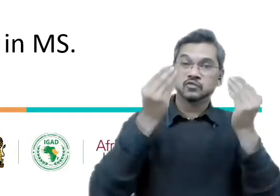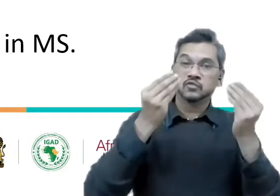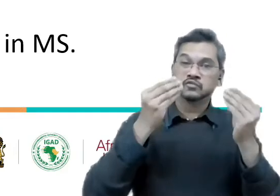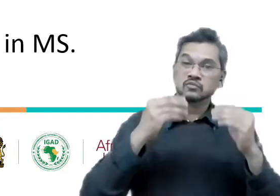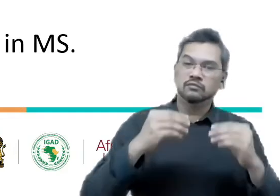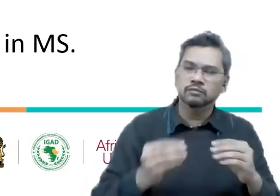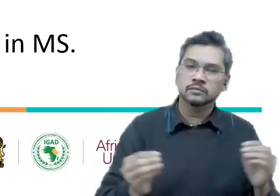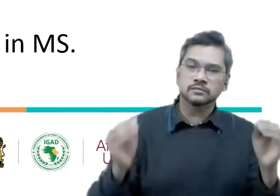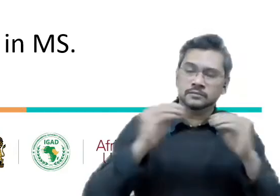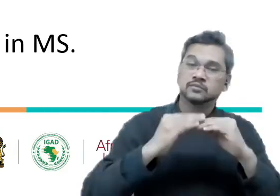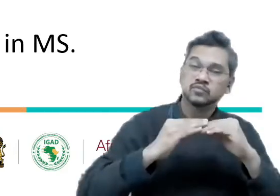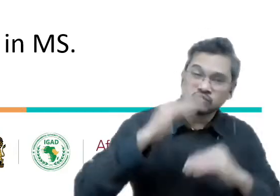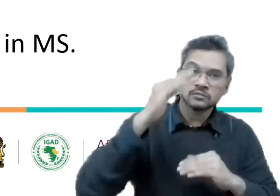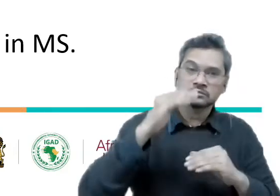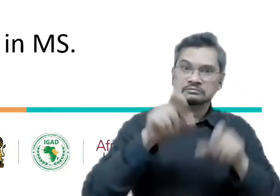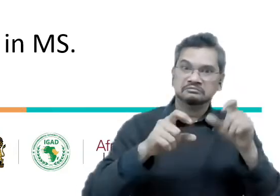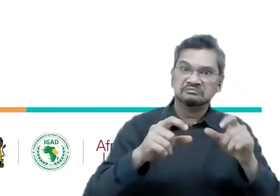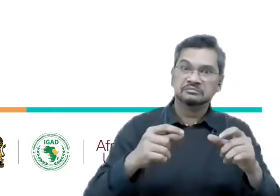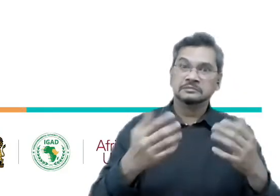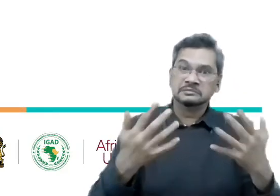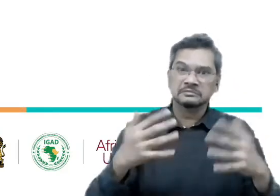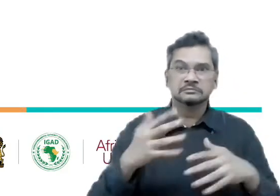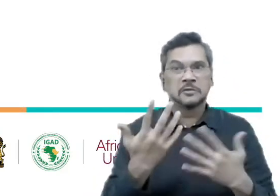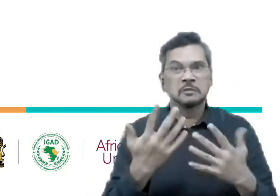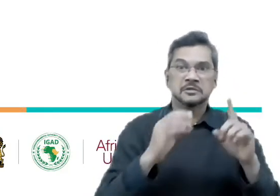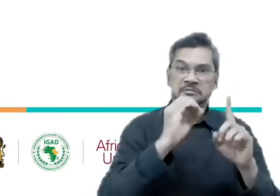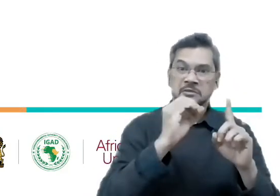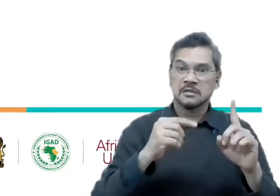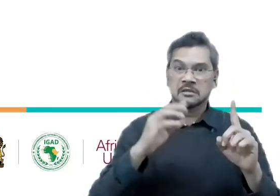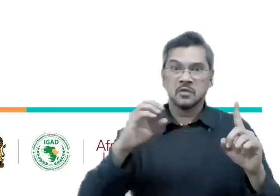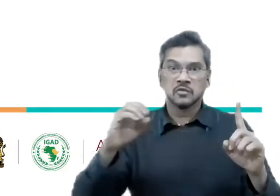awareness is reaching the last mile.